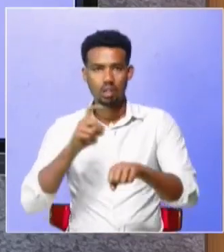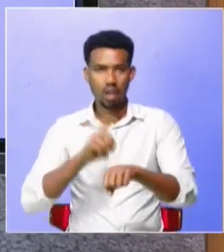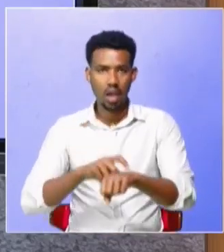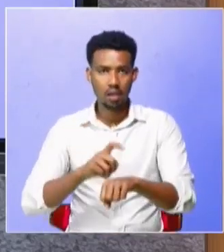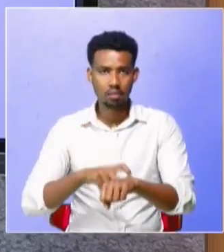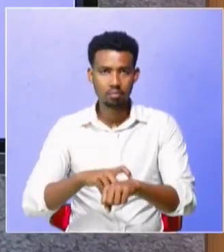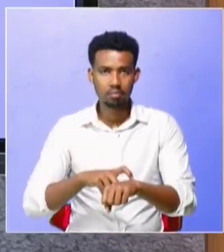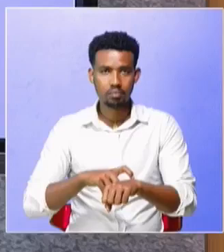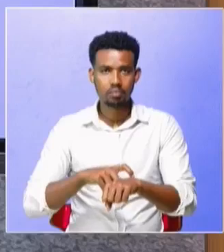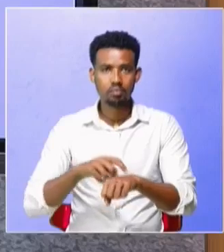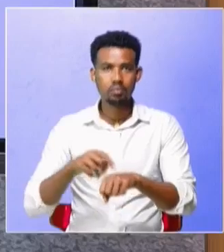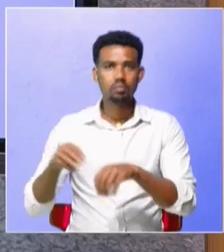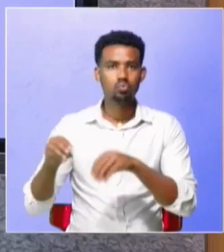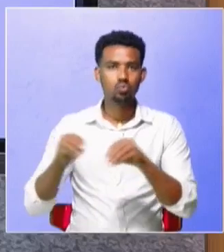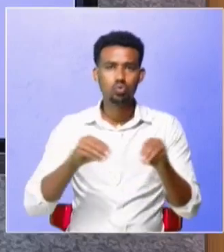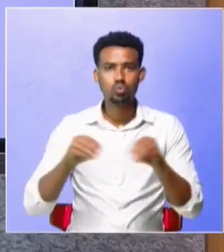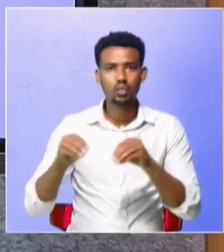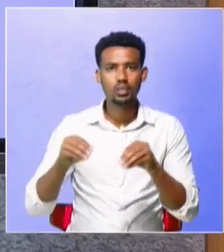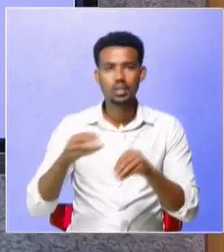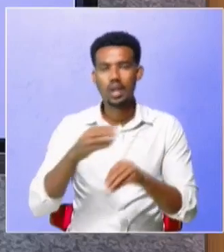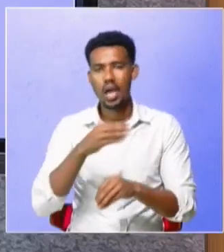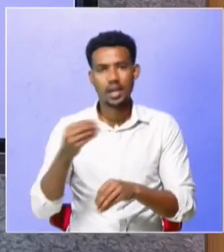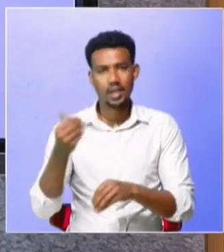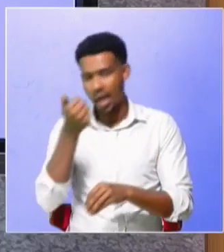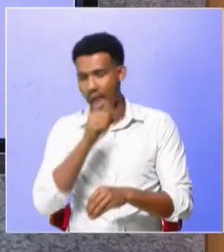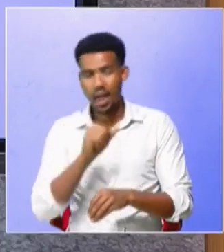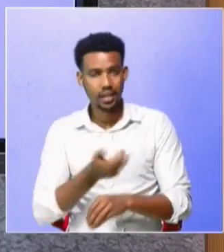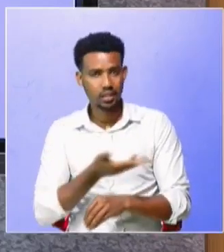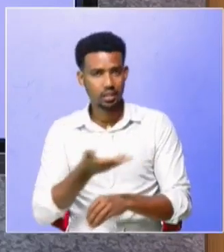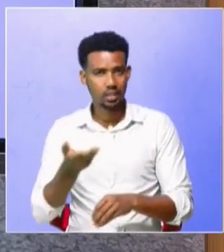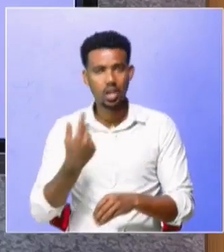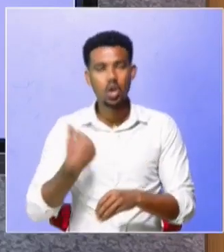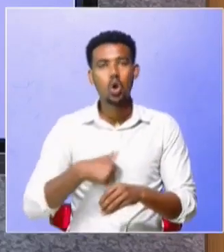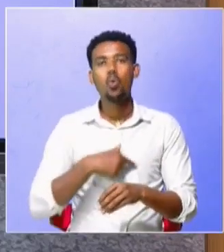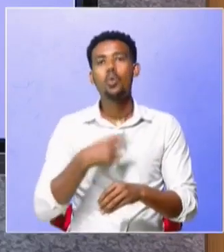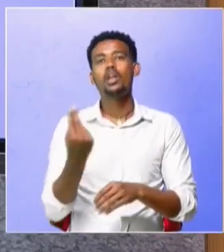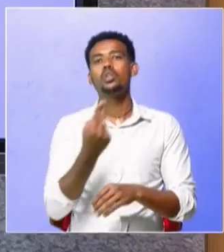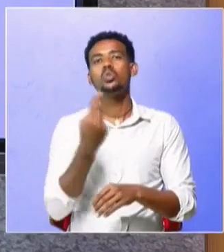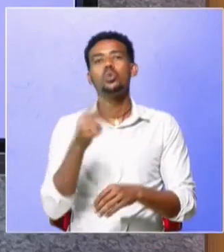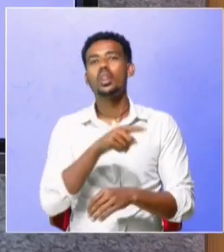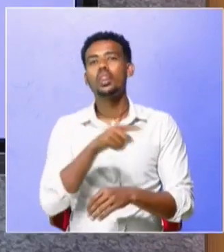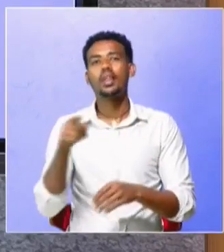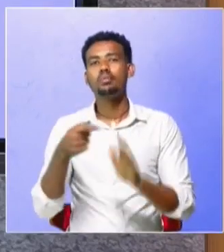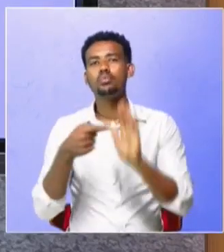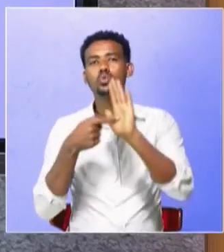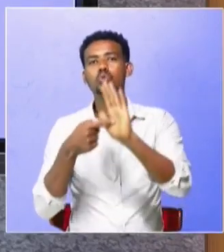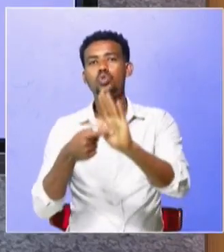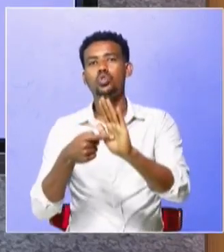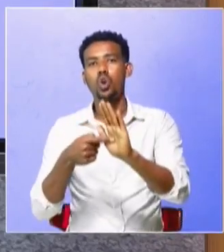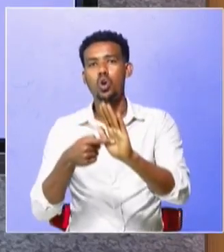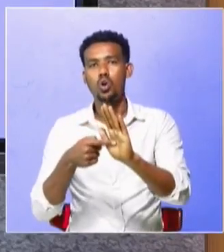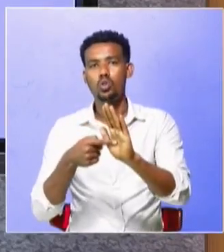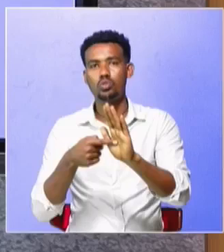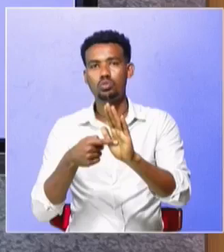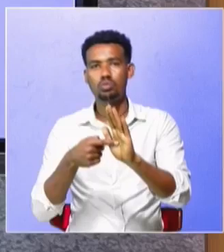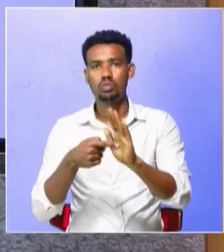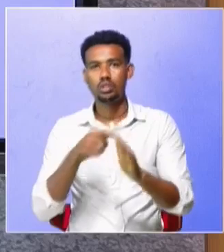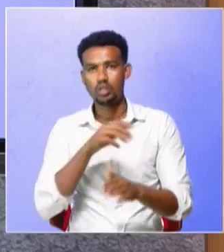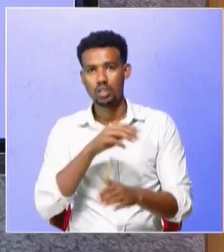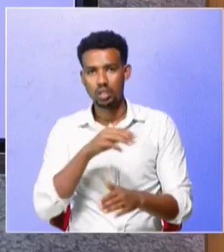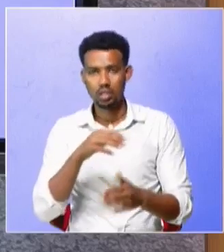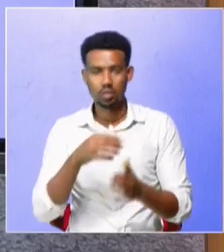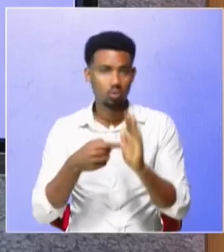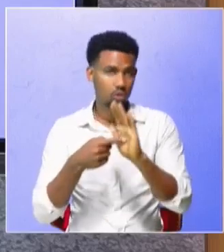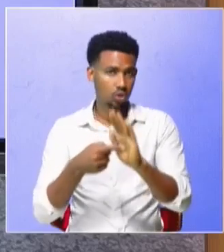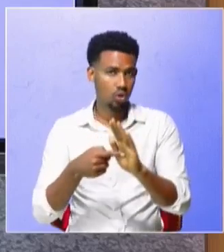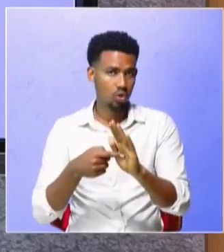could be movement, it could be anything. But we use them to show these things. They are words that we